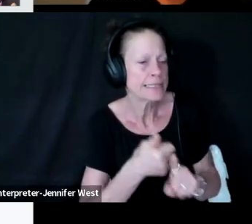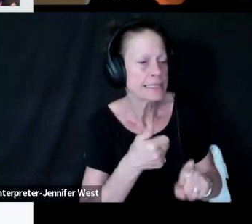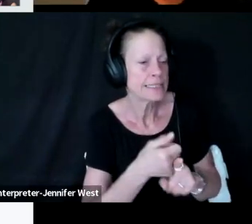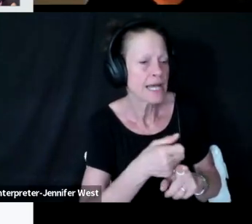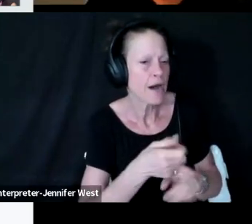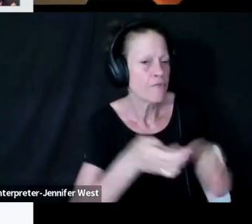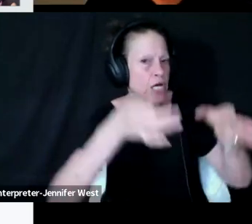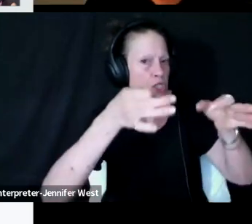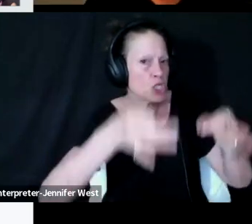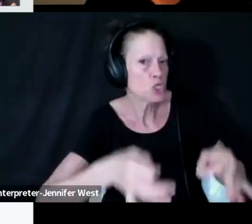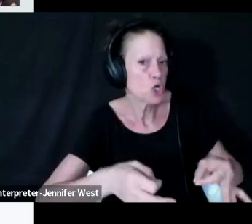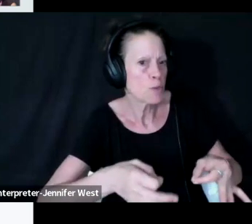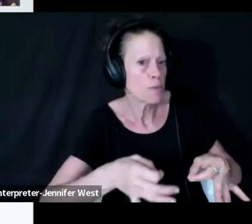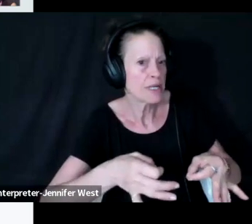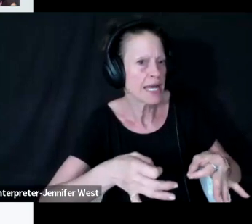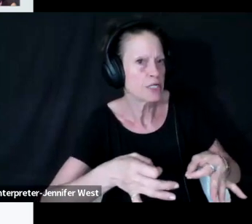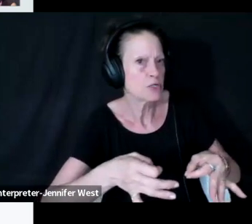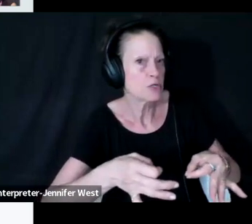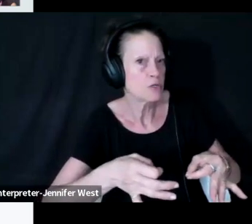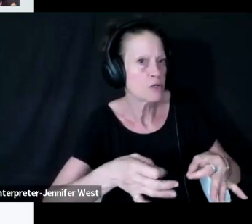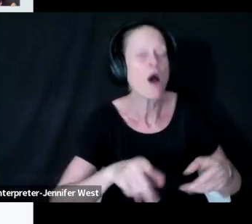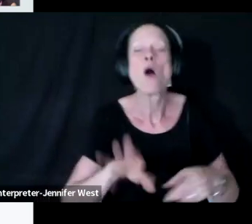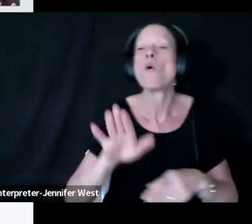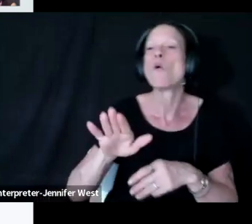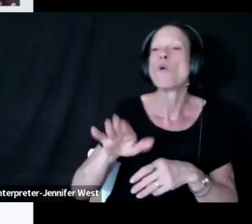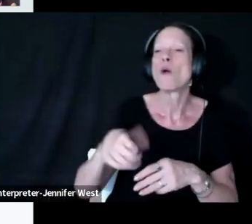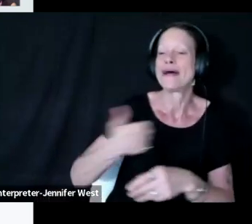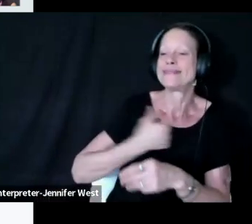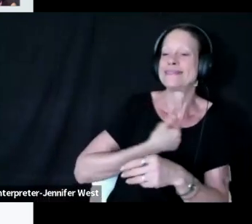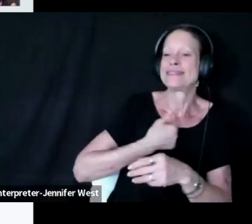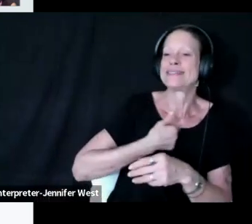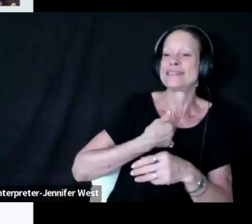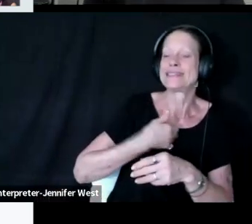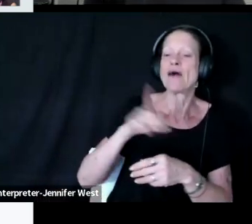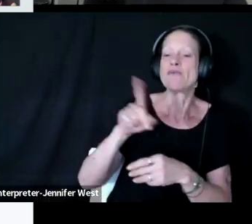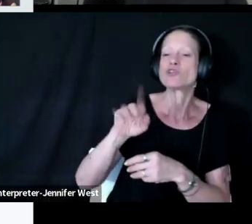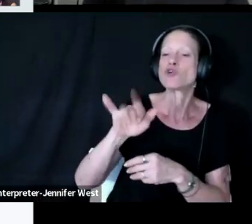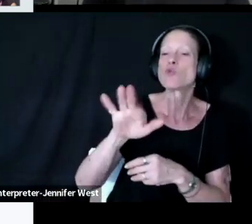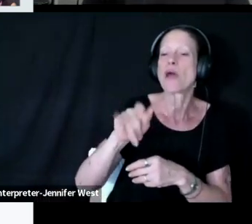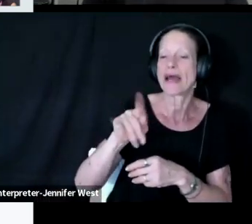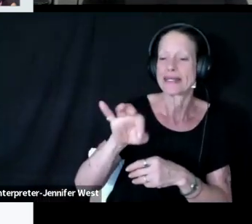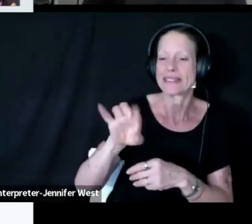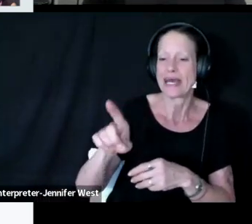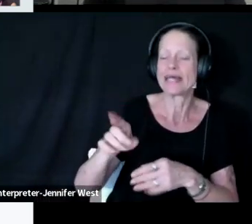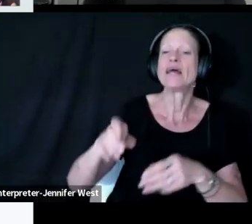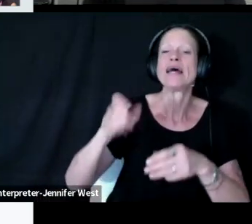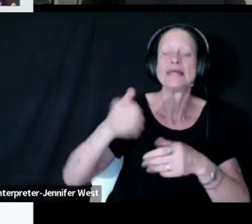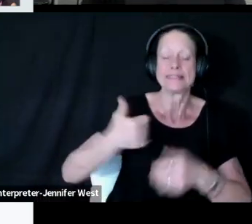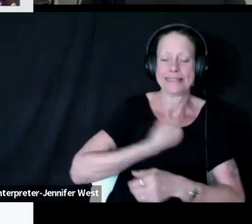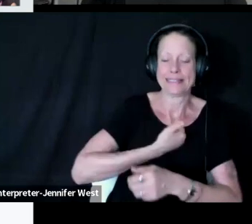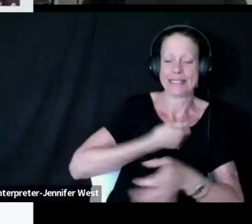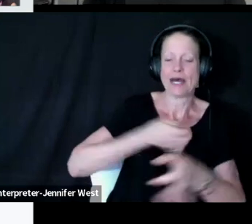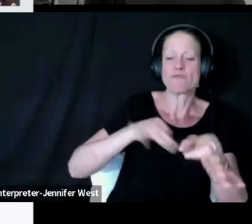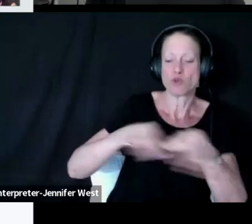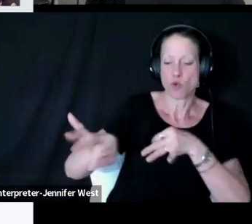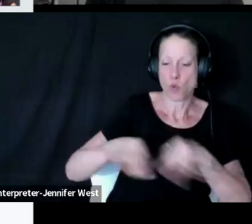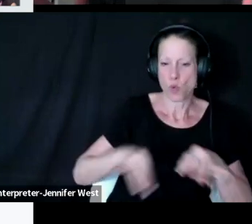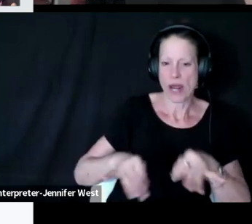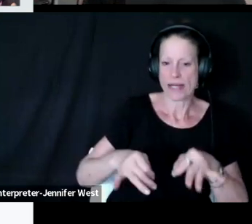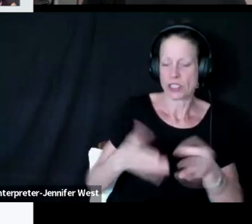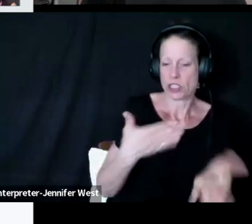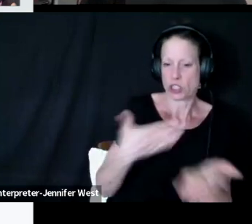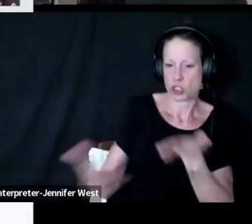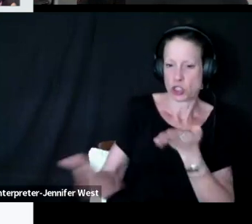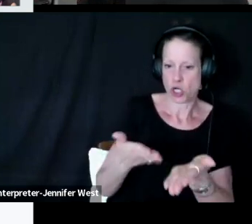Self-determination, Yeah, I think self-directed service. self-directed Oh, services, yeah, yes. self-directed Yeah. services. So I'll tell you, it